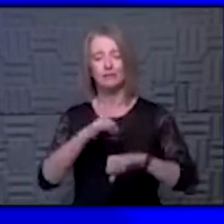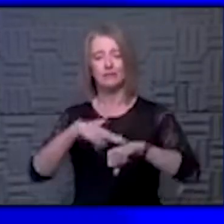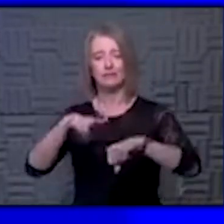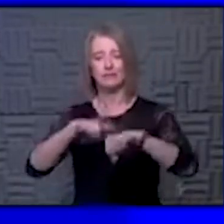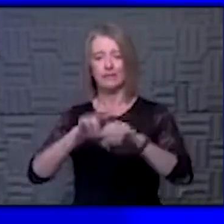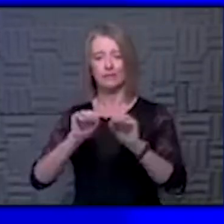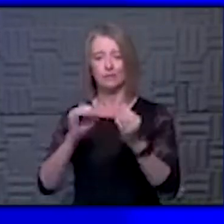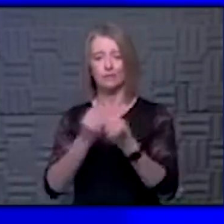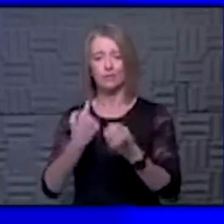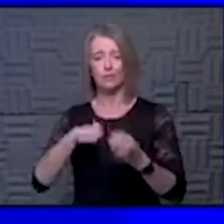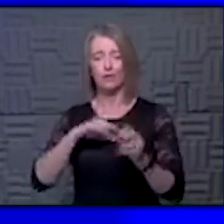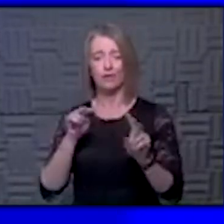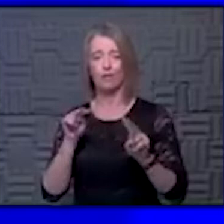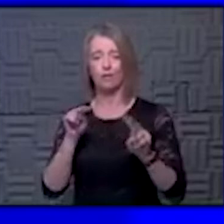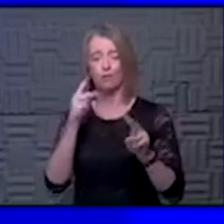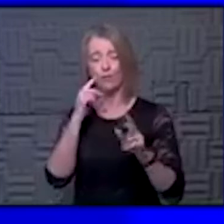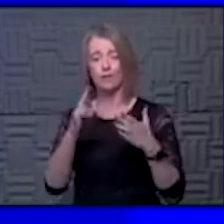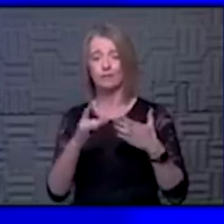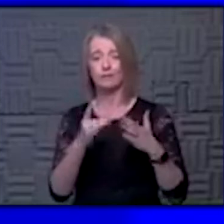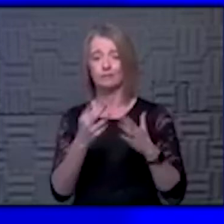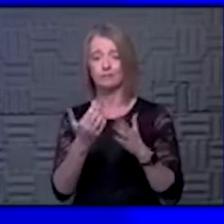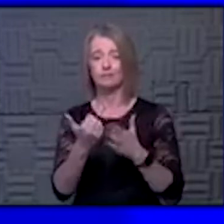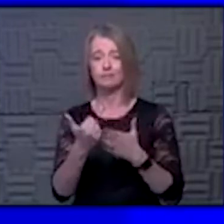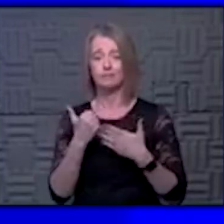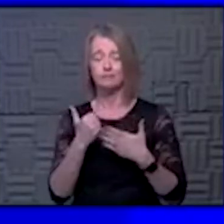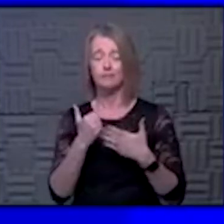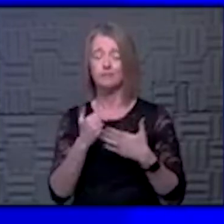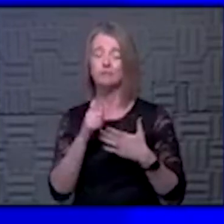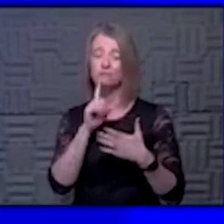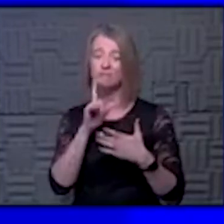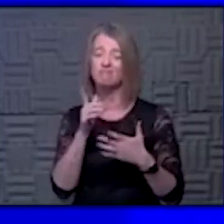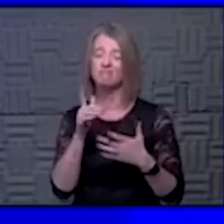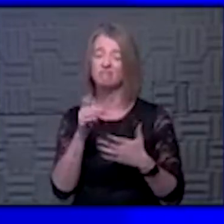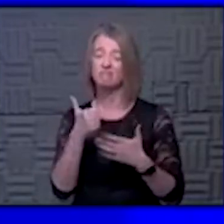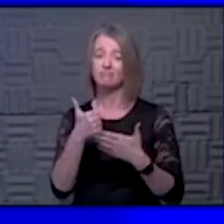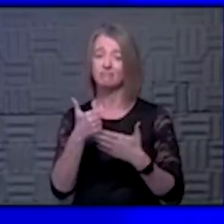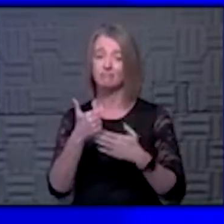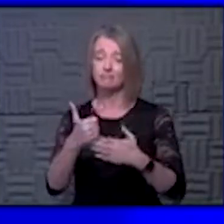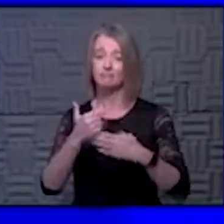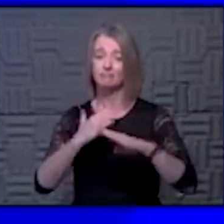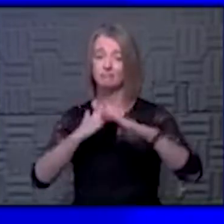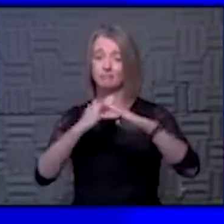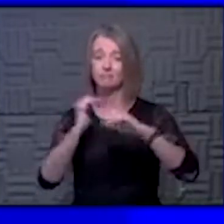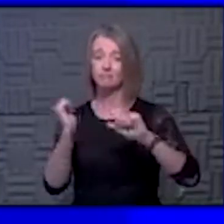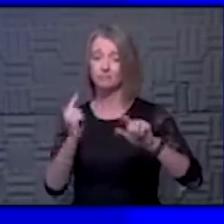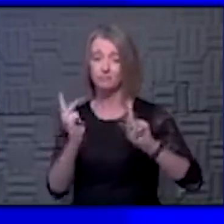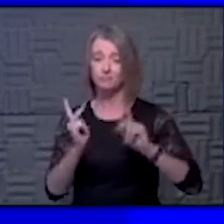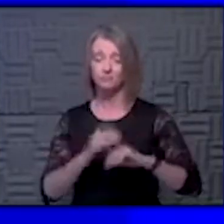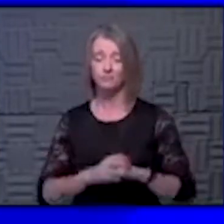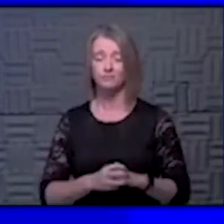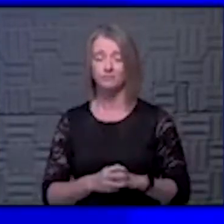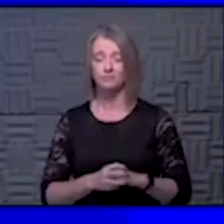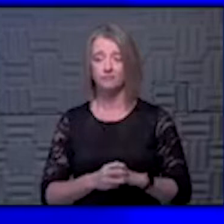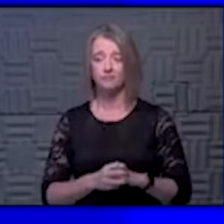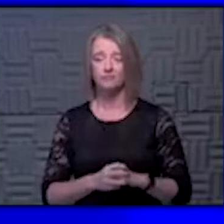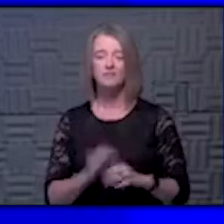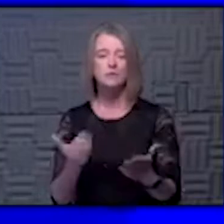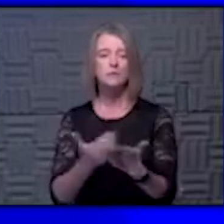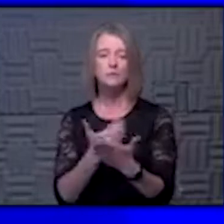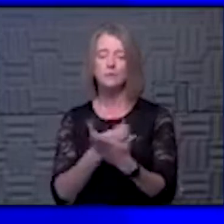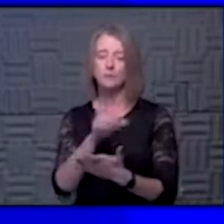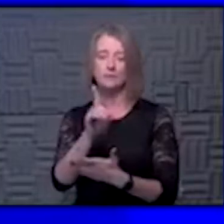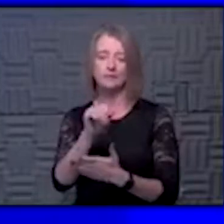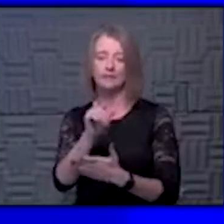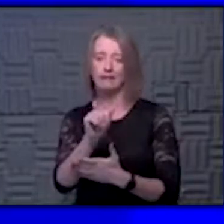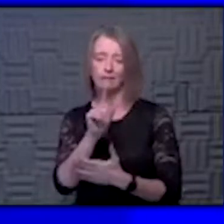national organization that we look to for guidance saying that it does offer protection. But that is not really necessarily otherwise new data. They